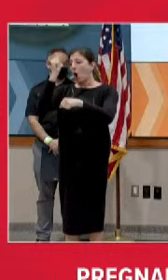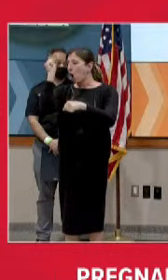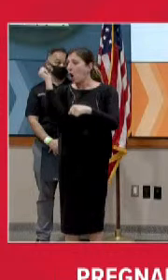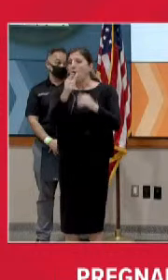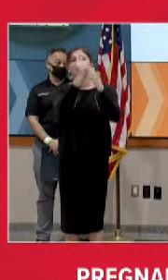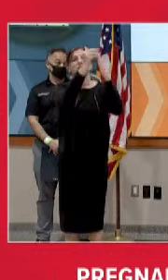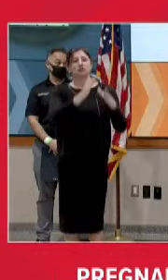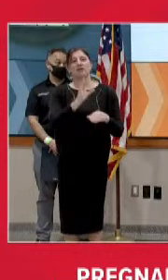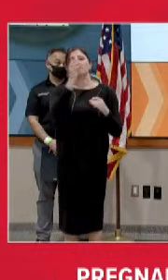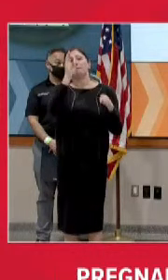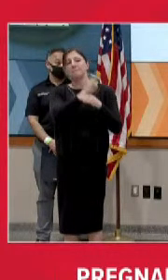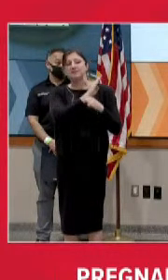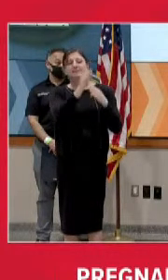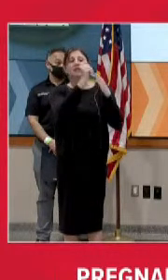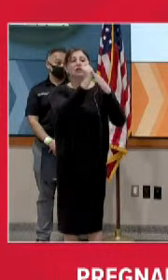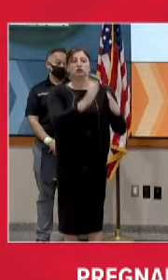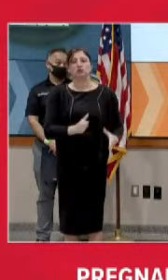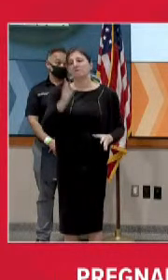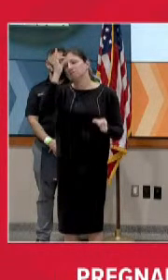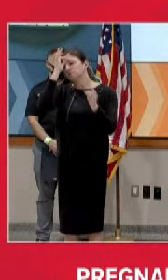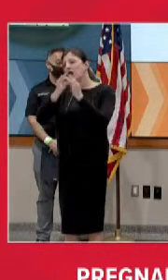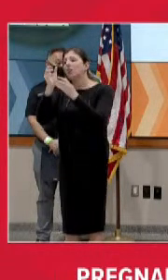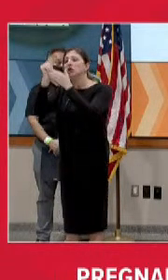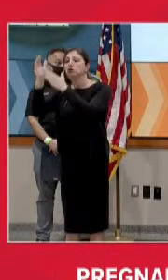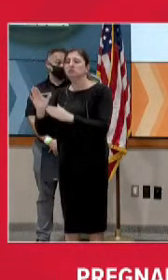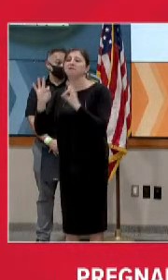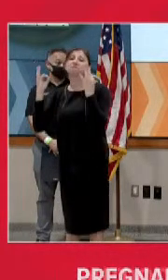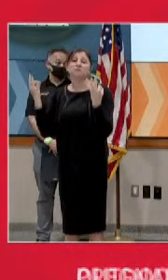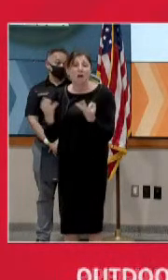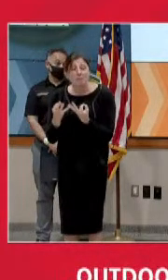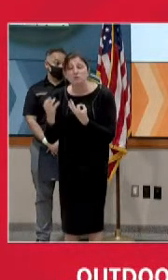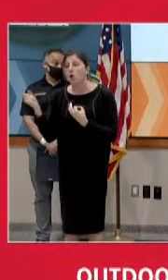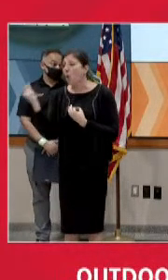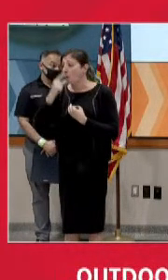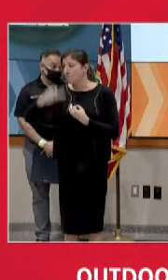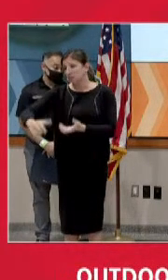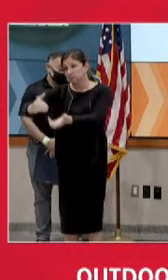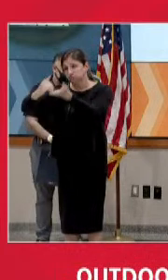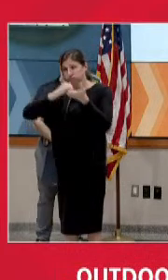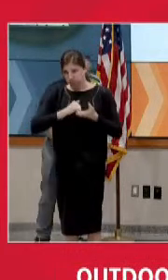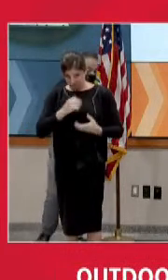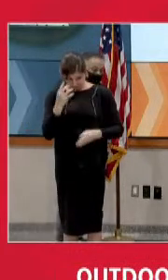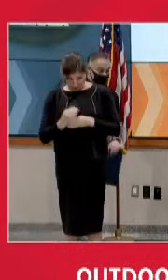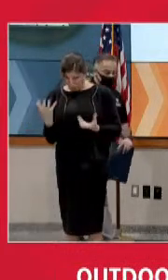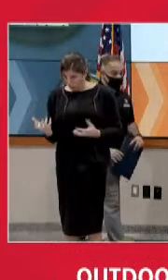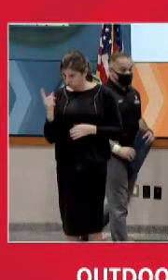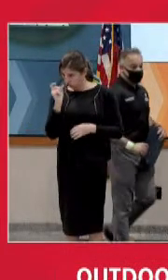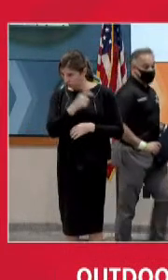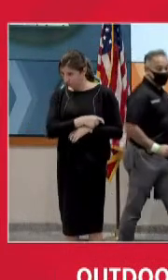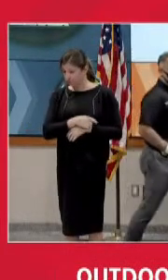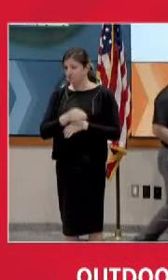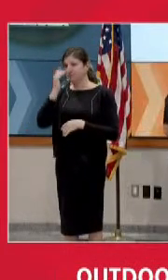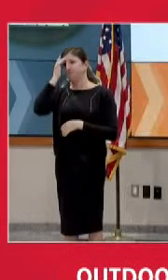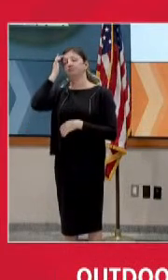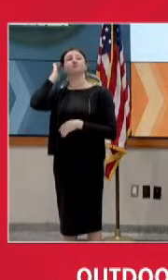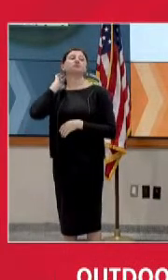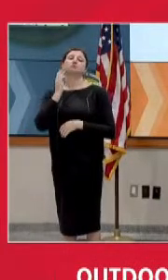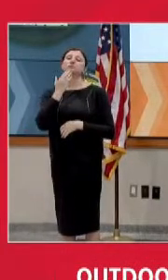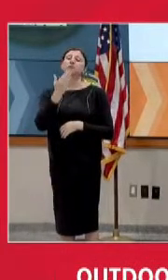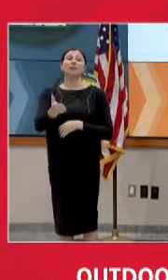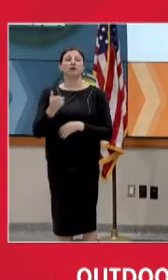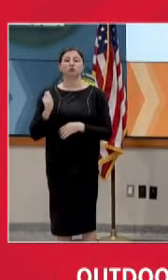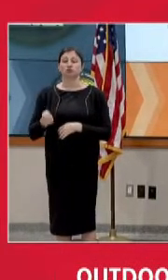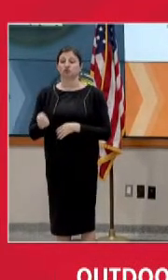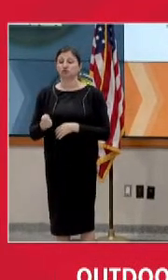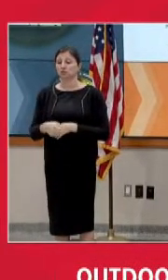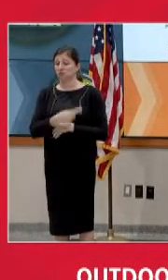leaders, business leaders, families, we all have to do our part in this. Do you have anything to add, Dr. Shaw? Thank you,